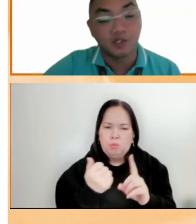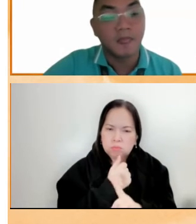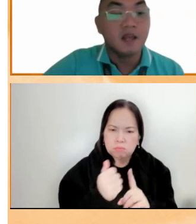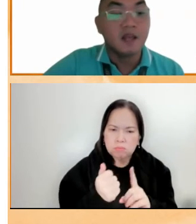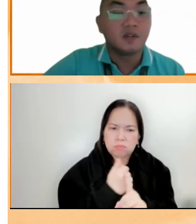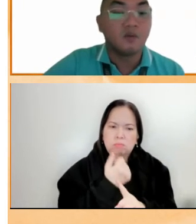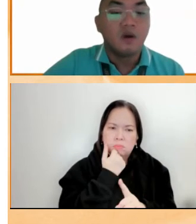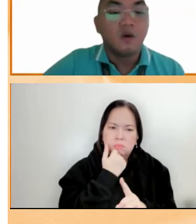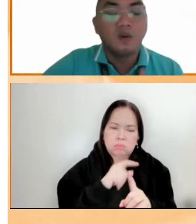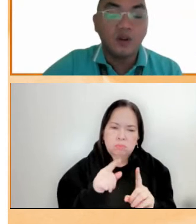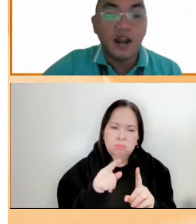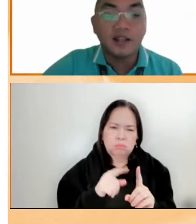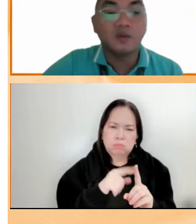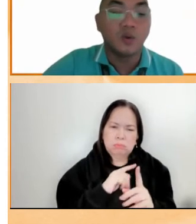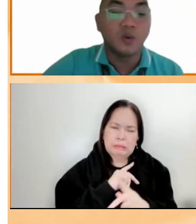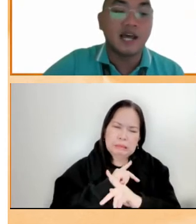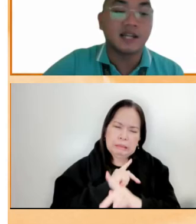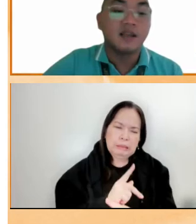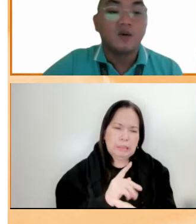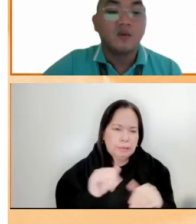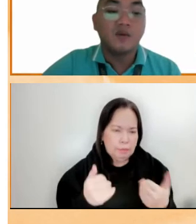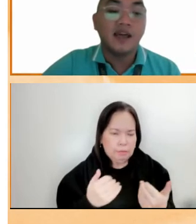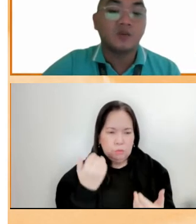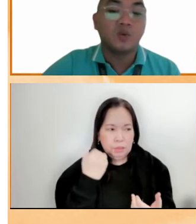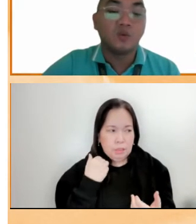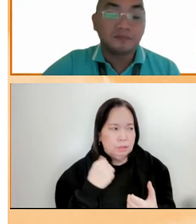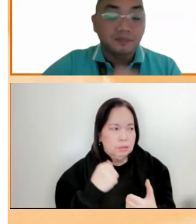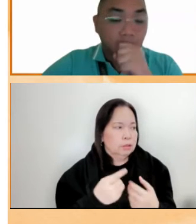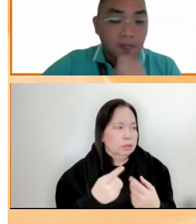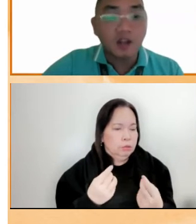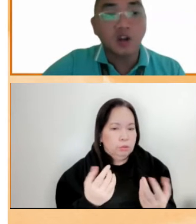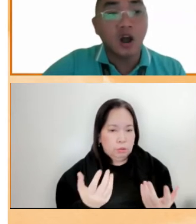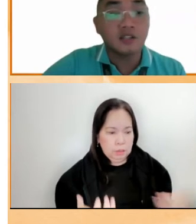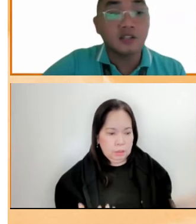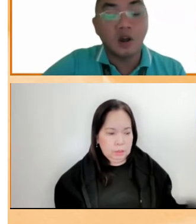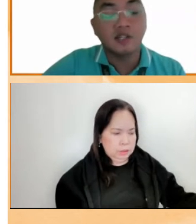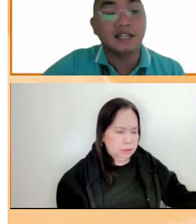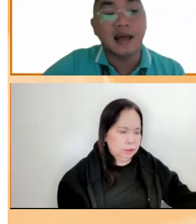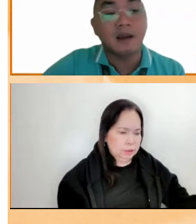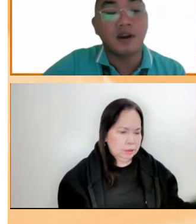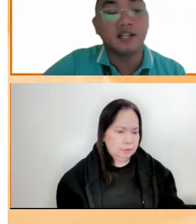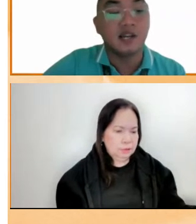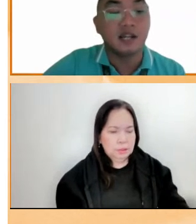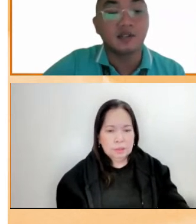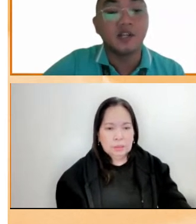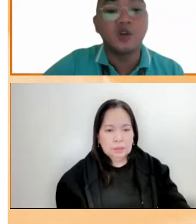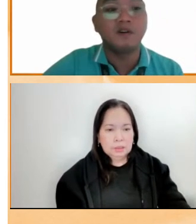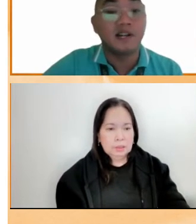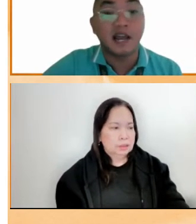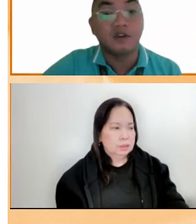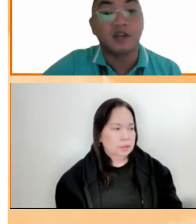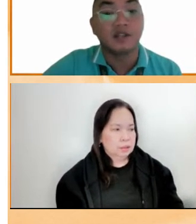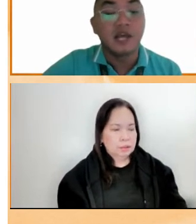abuse. So what we would like to do is that we would like to constantly tap our legislators and human